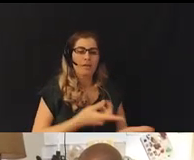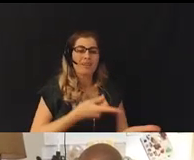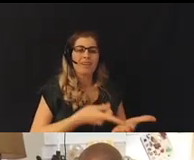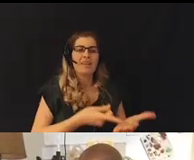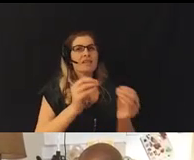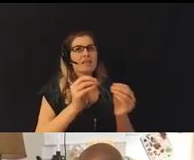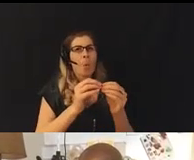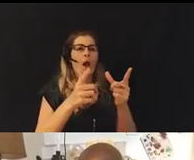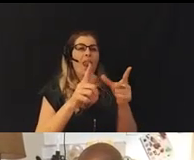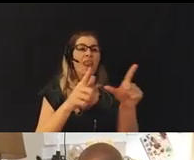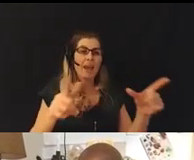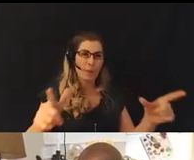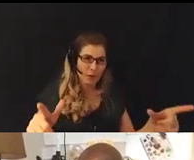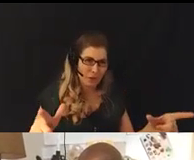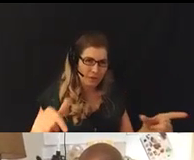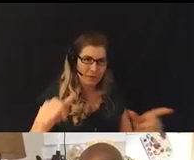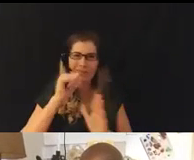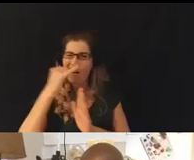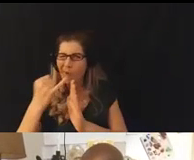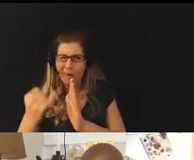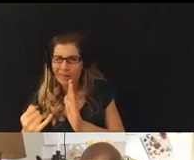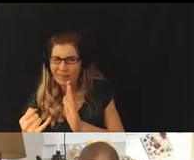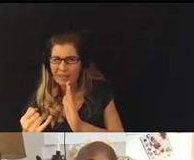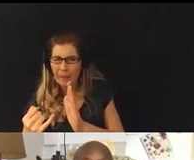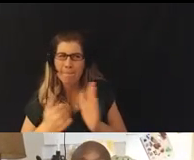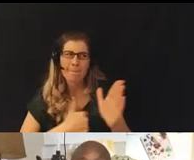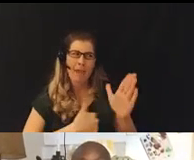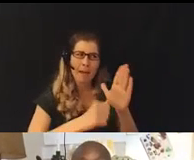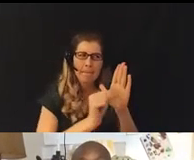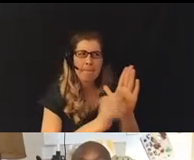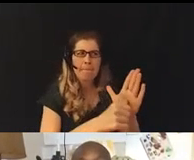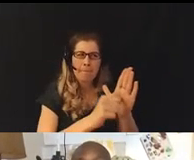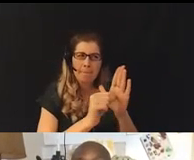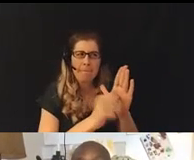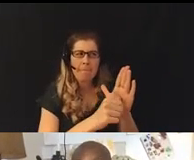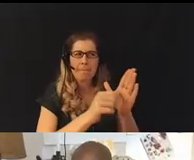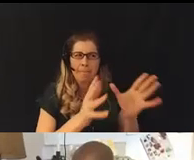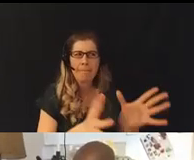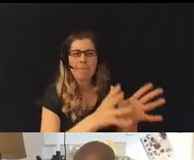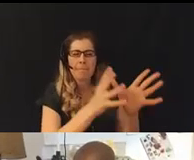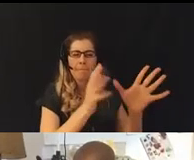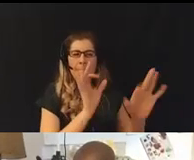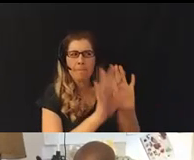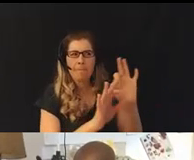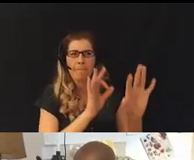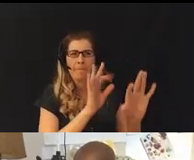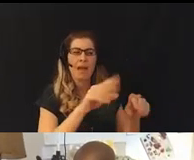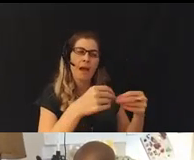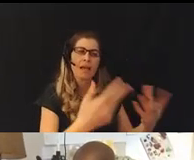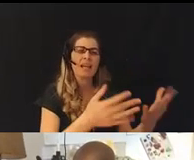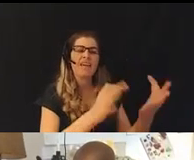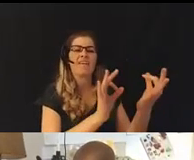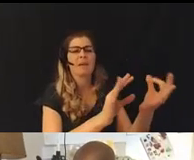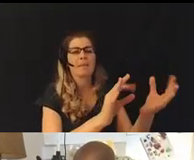is anything else. And I sort of try to stress that from day one and provide feedback accordingly, right? Where